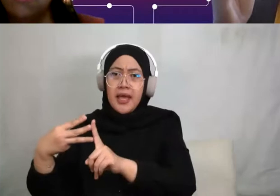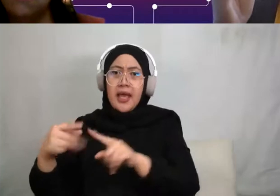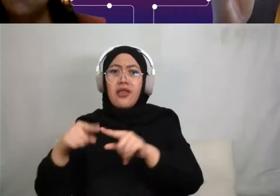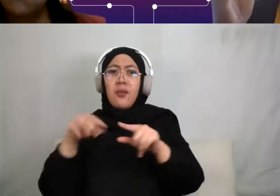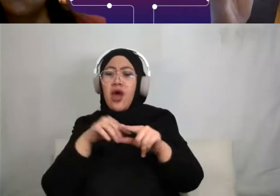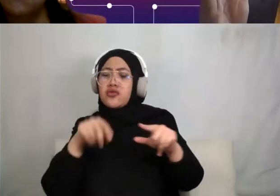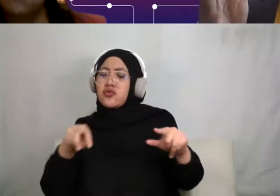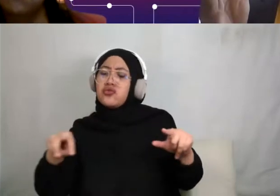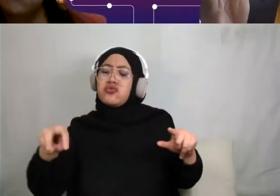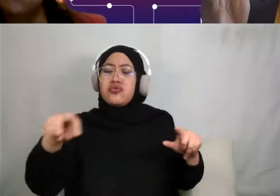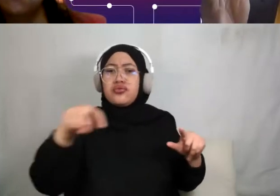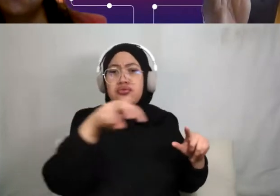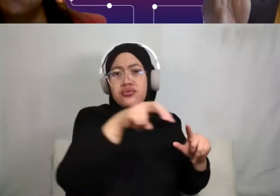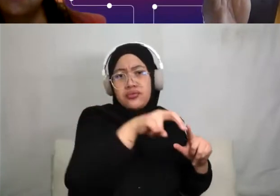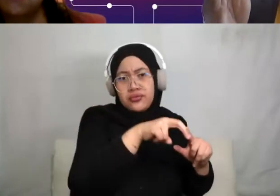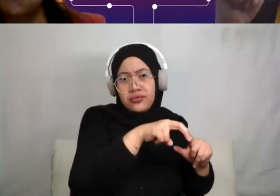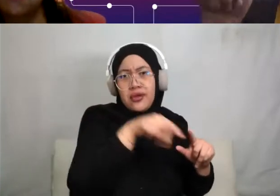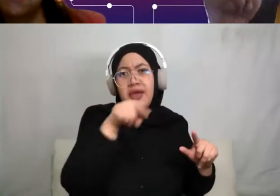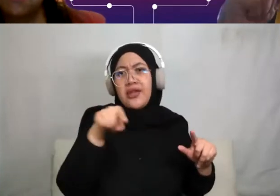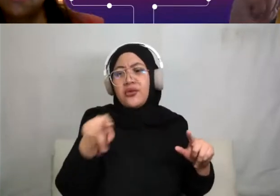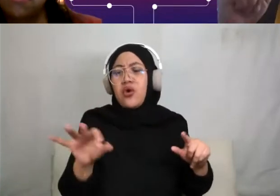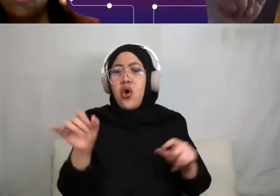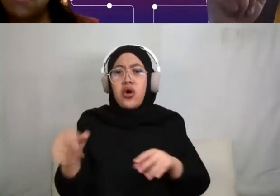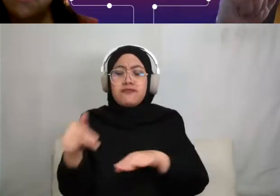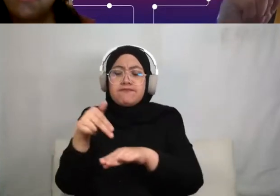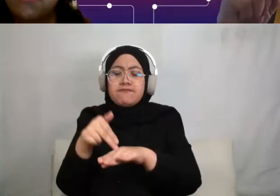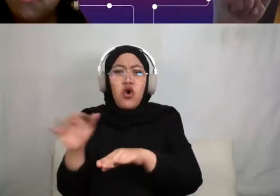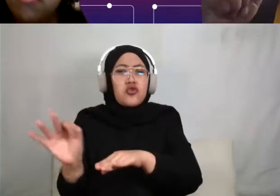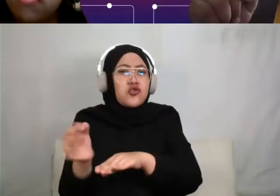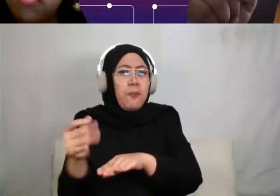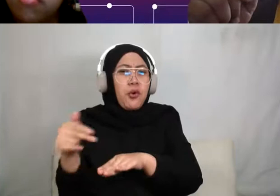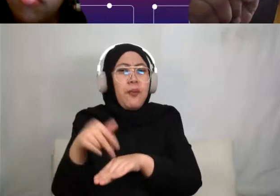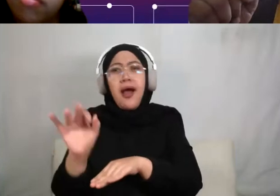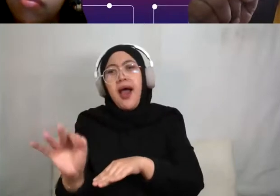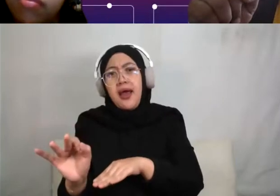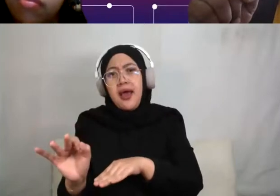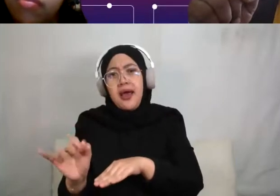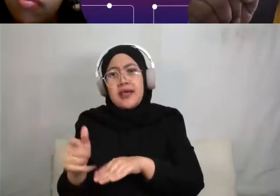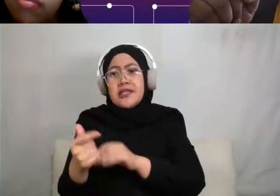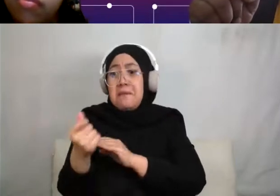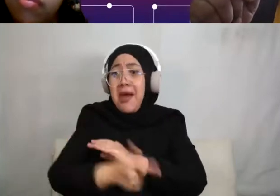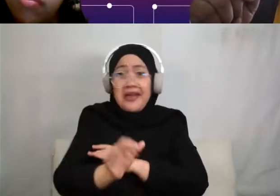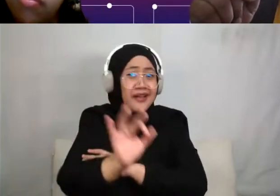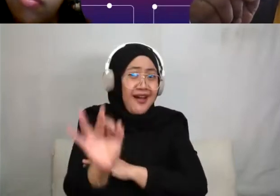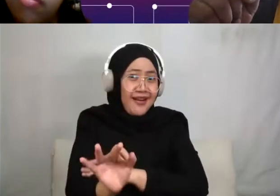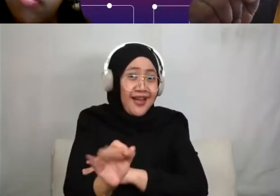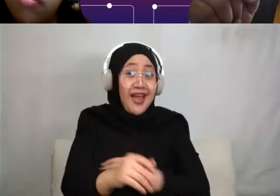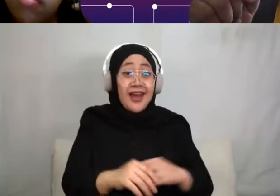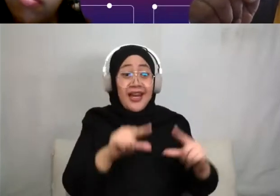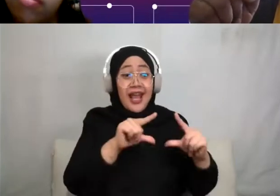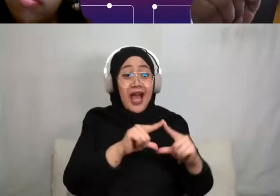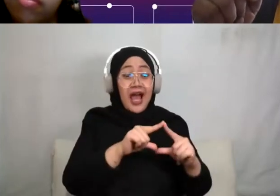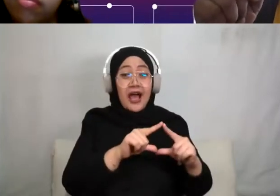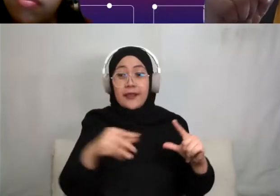able to make any revenues in this stretch of A to B, with which there is a loss of revenue